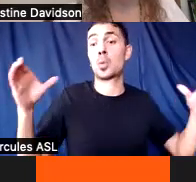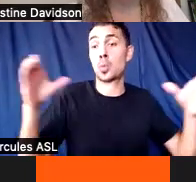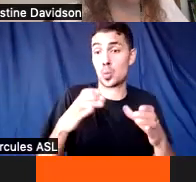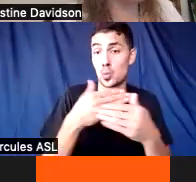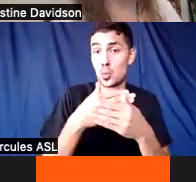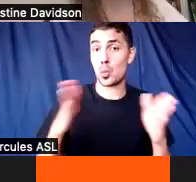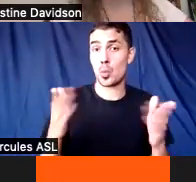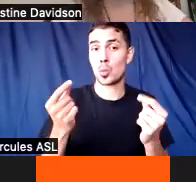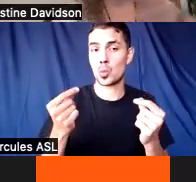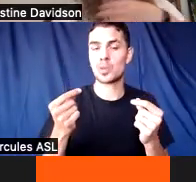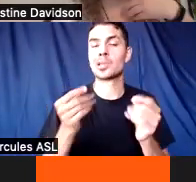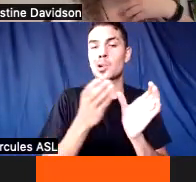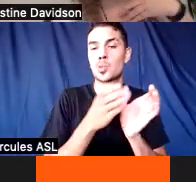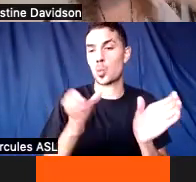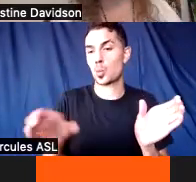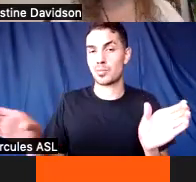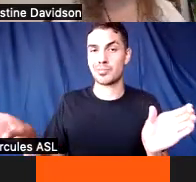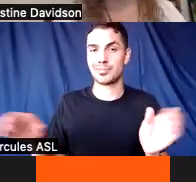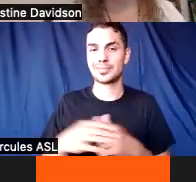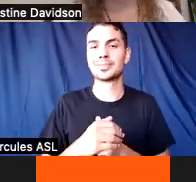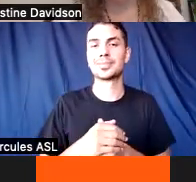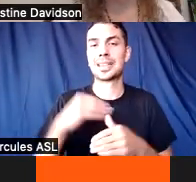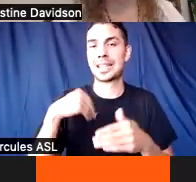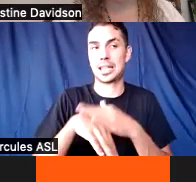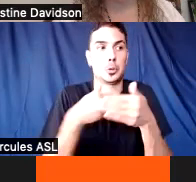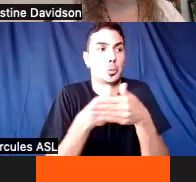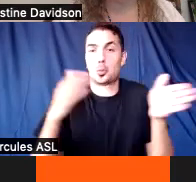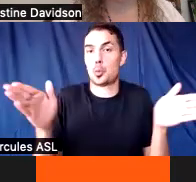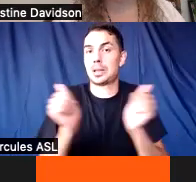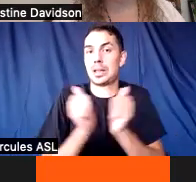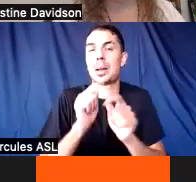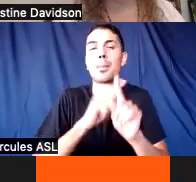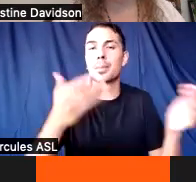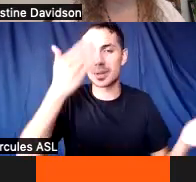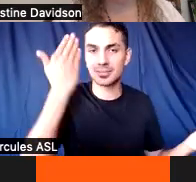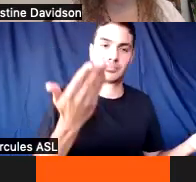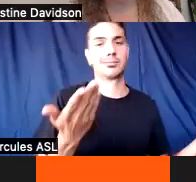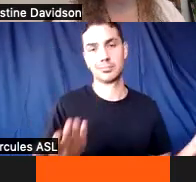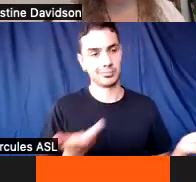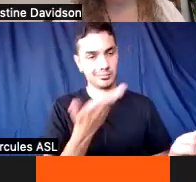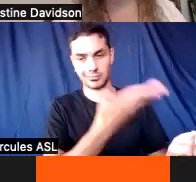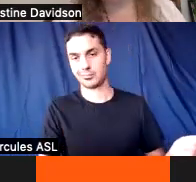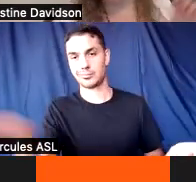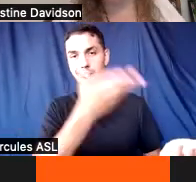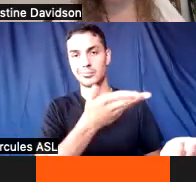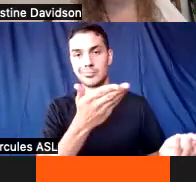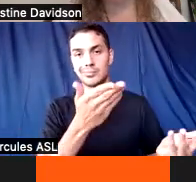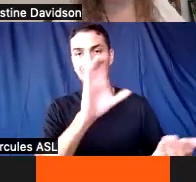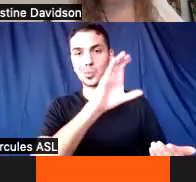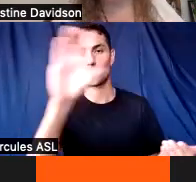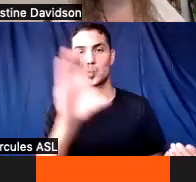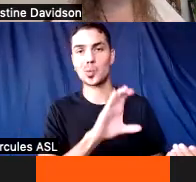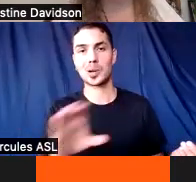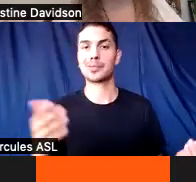we'll do this exercise in the room. But since we're, on Zoom, we'll just do it virtually in one big room, if